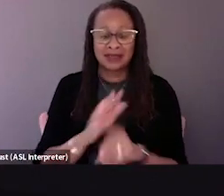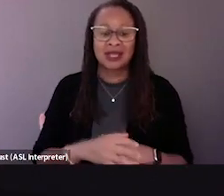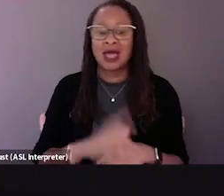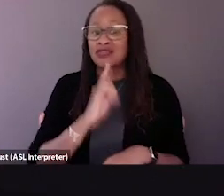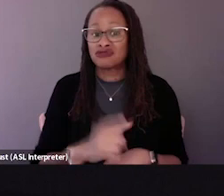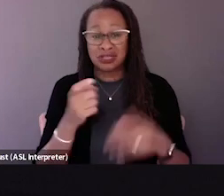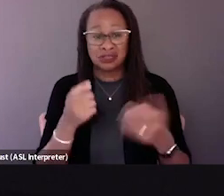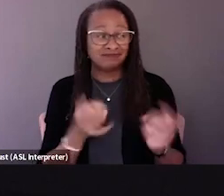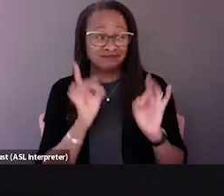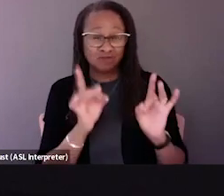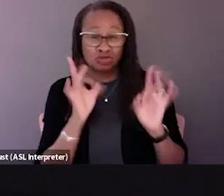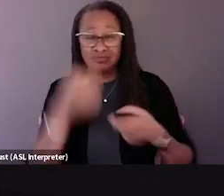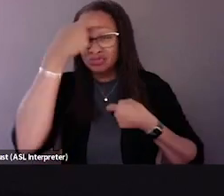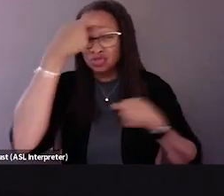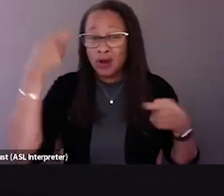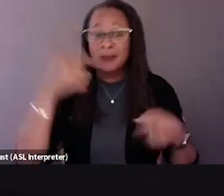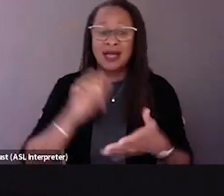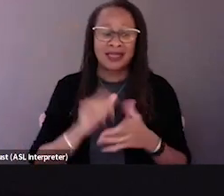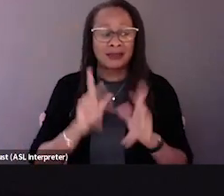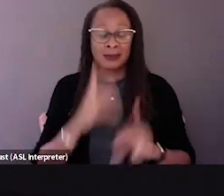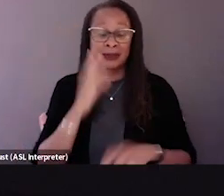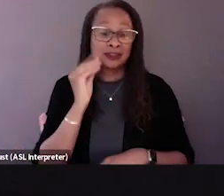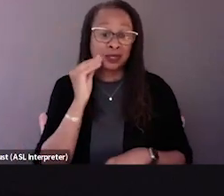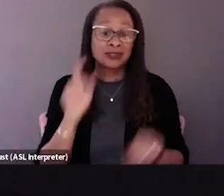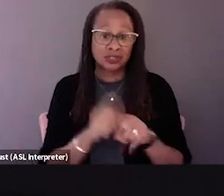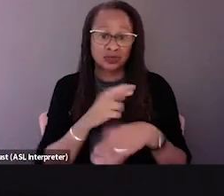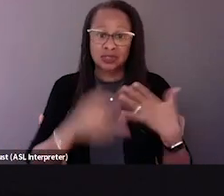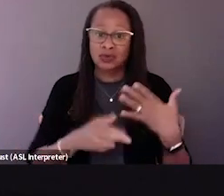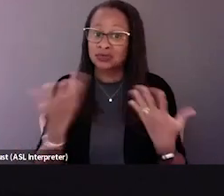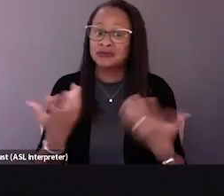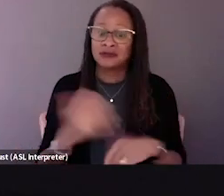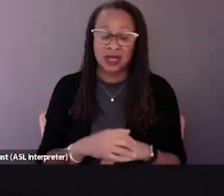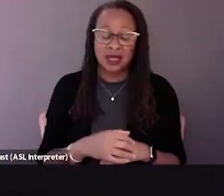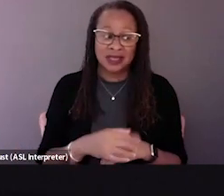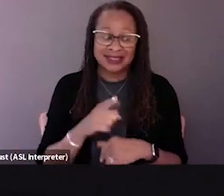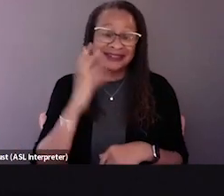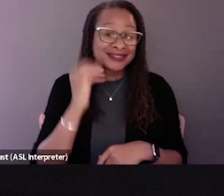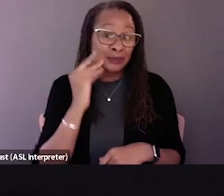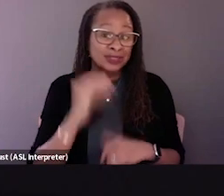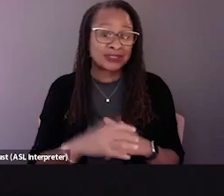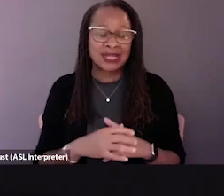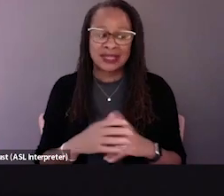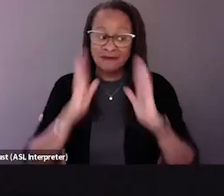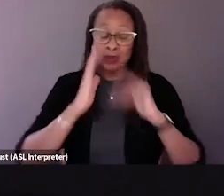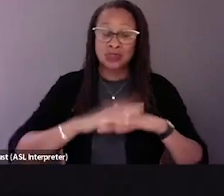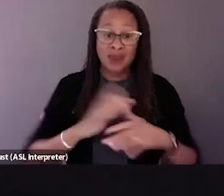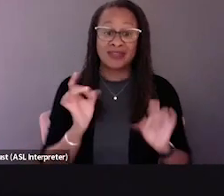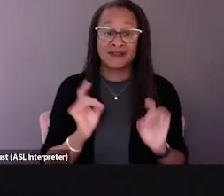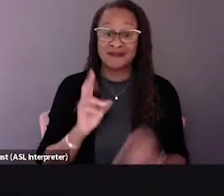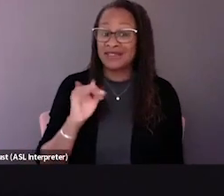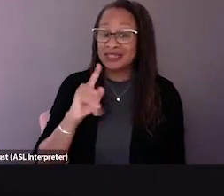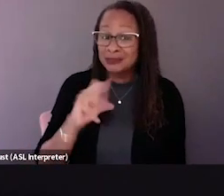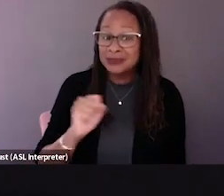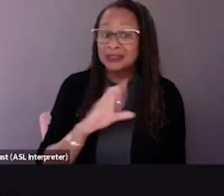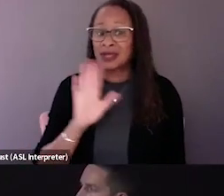real tragedy and trauma that these people go through. And I think keeping it focused on the victims and the families is,